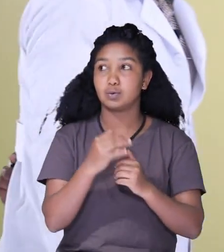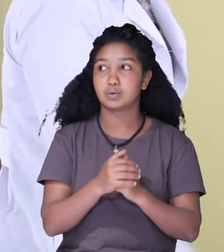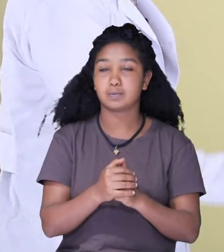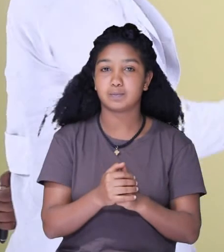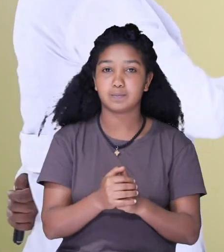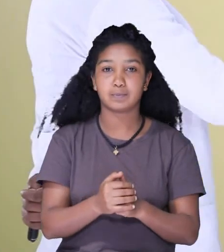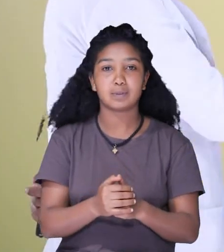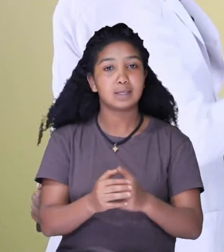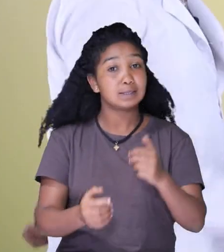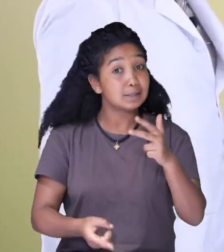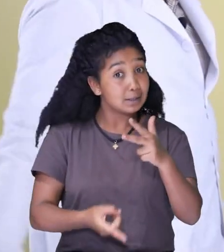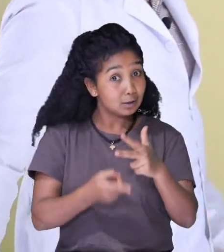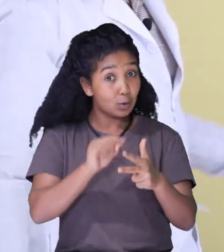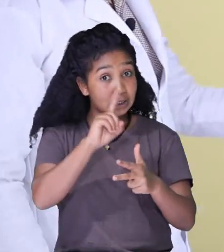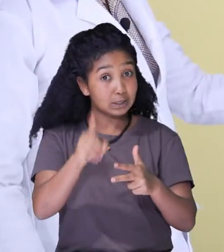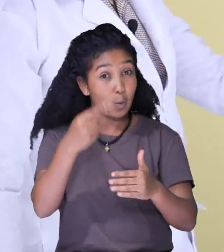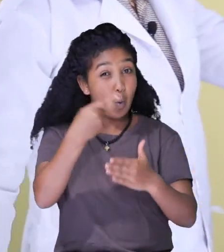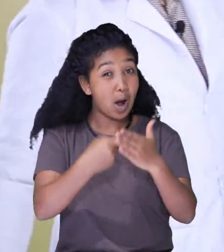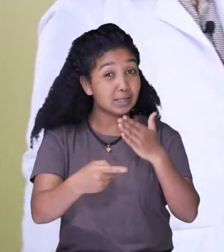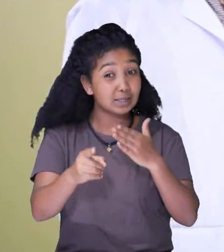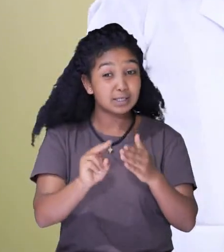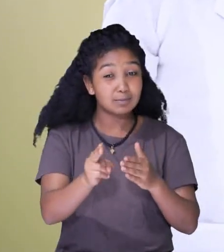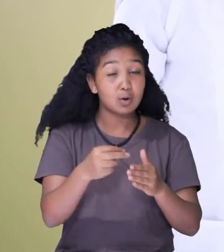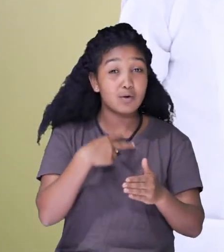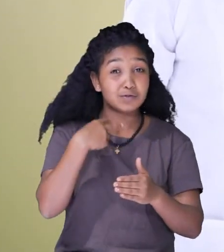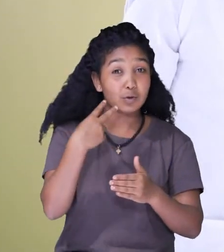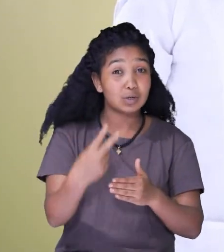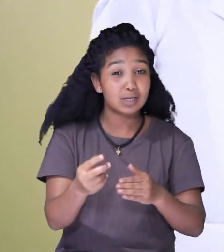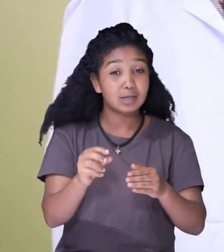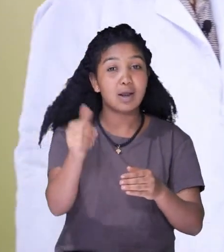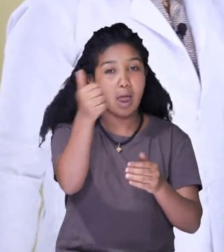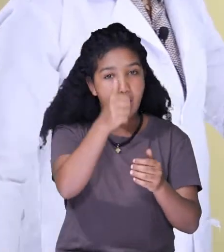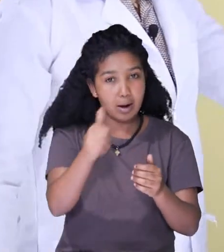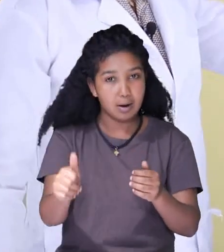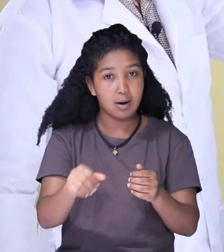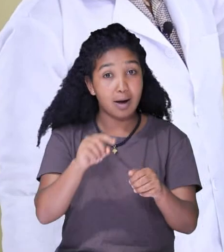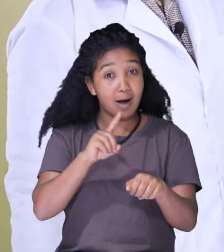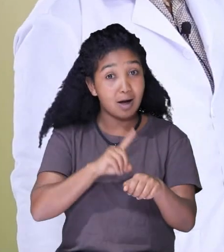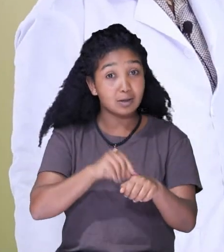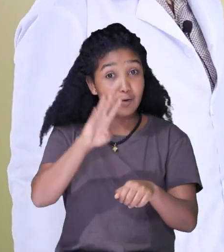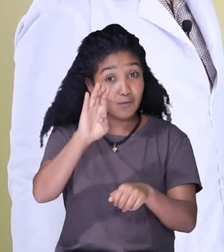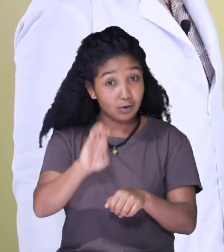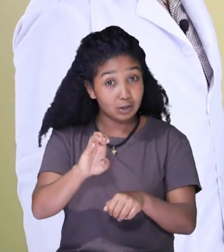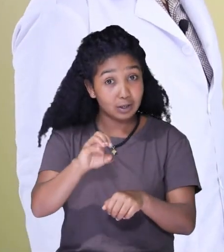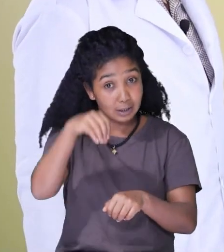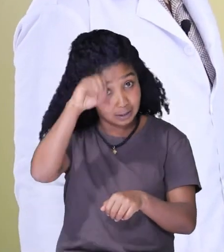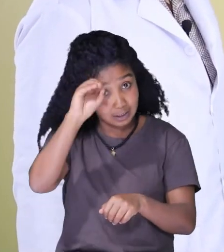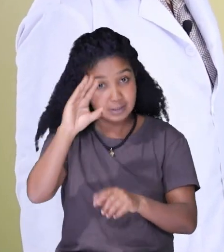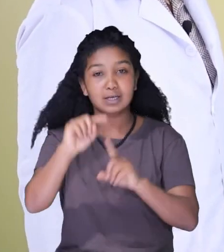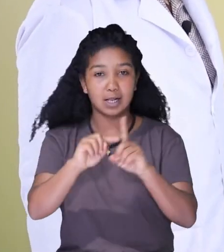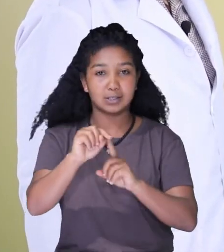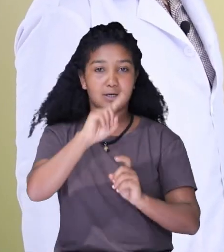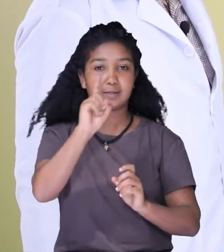produced? And the third one is, what is the speed of sound in air at 40